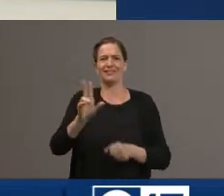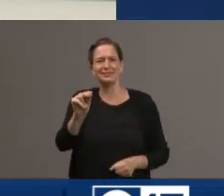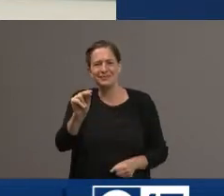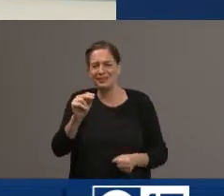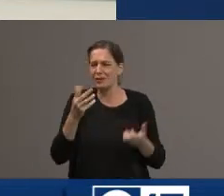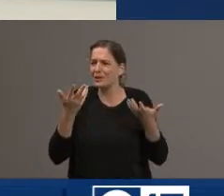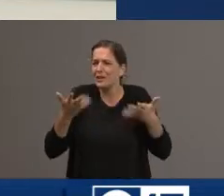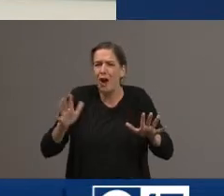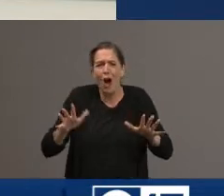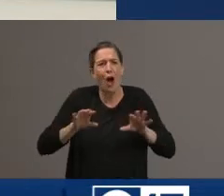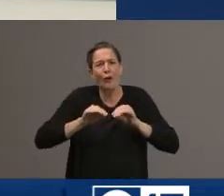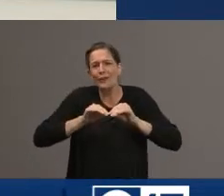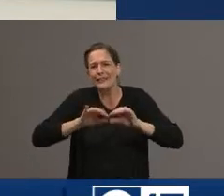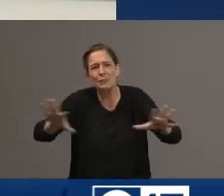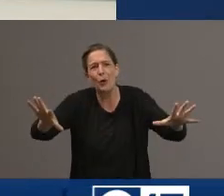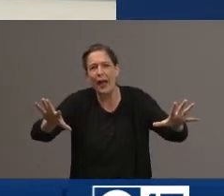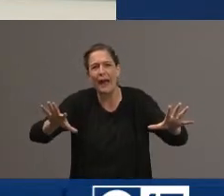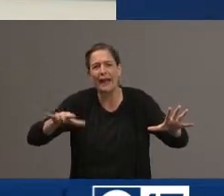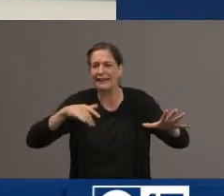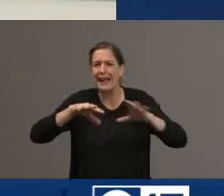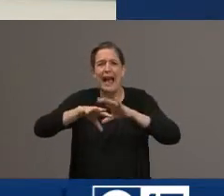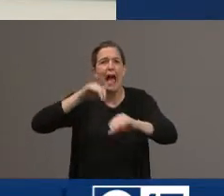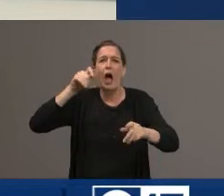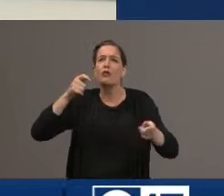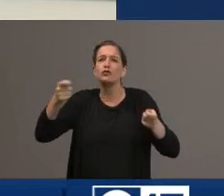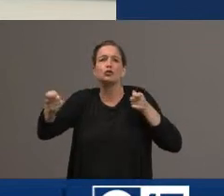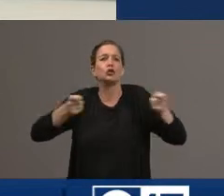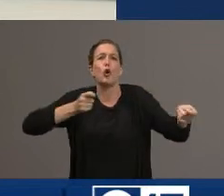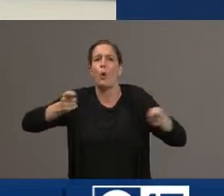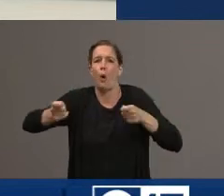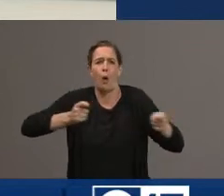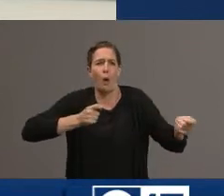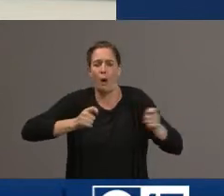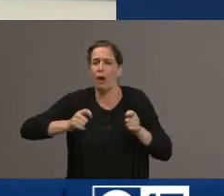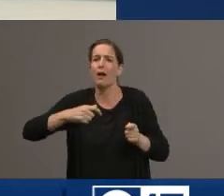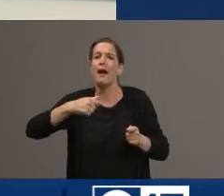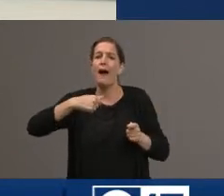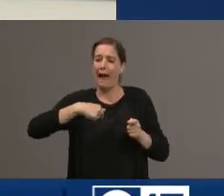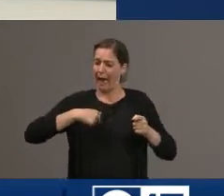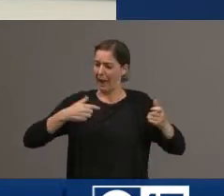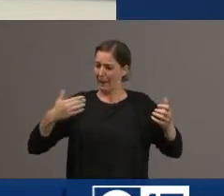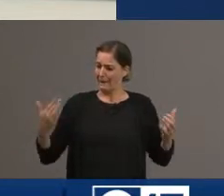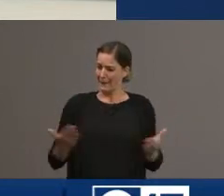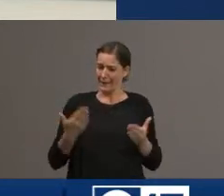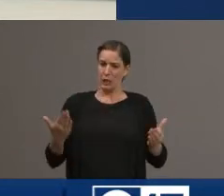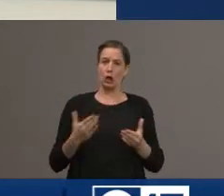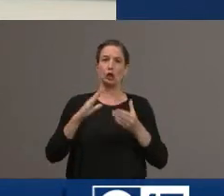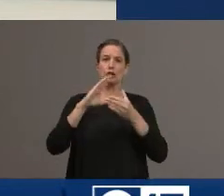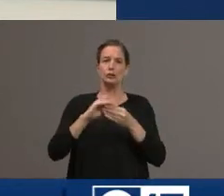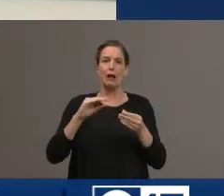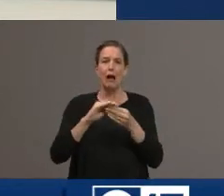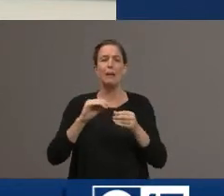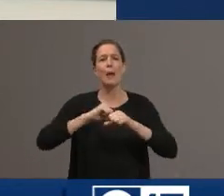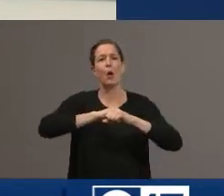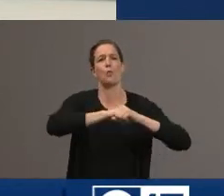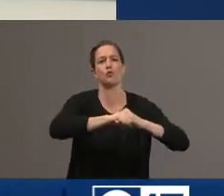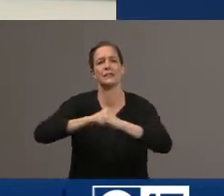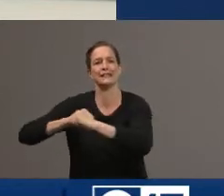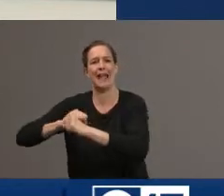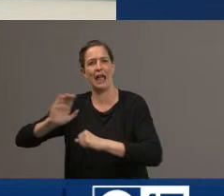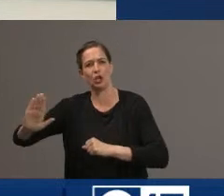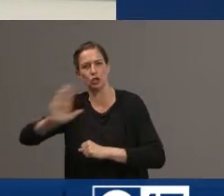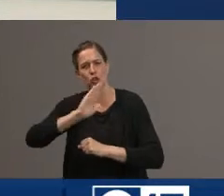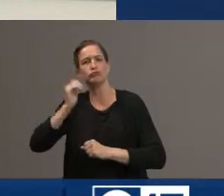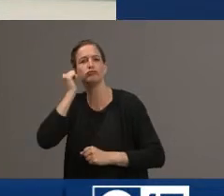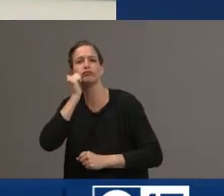the idea of saving lives and protecting livelihoods. I've used an analogy that this is a marathon, not